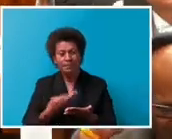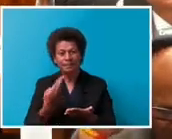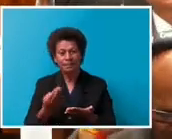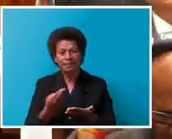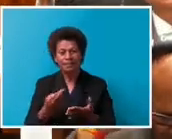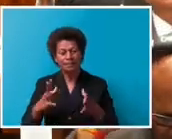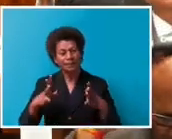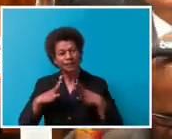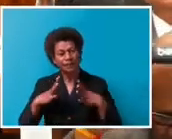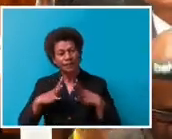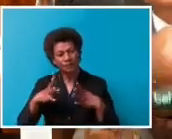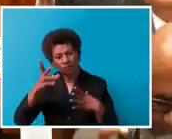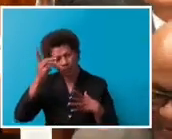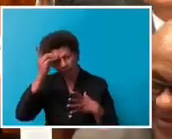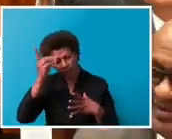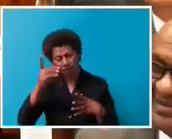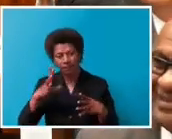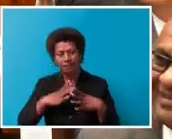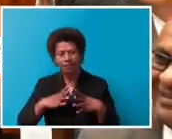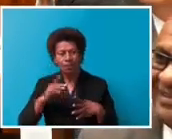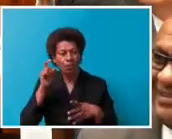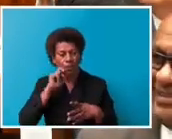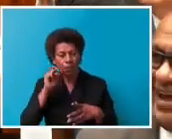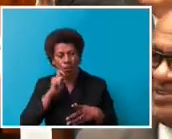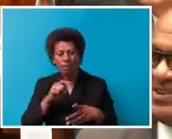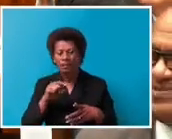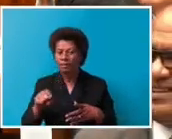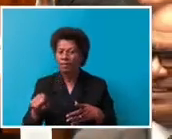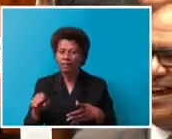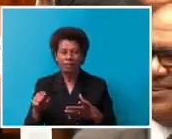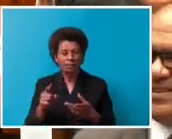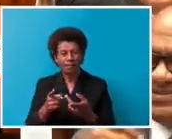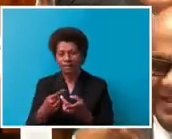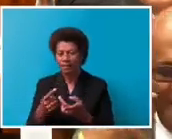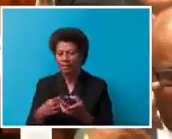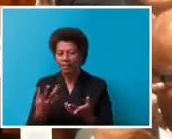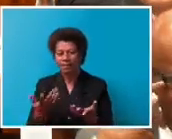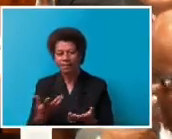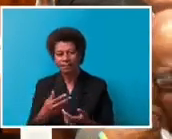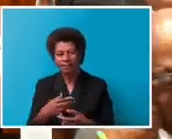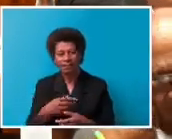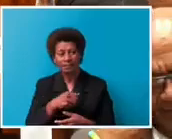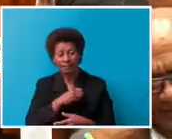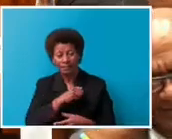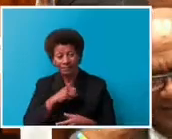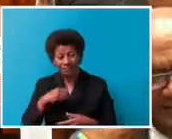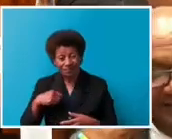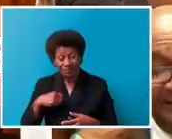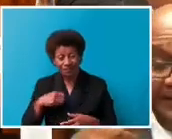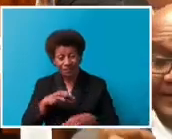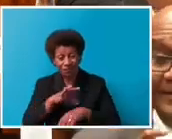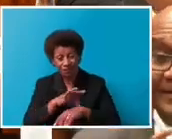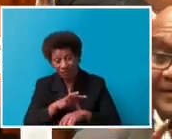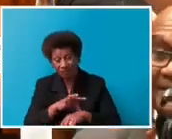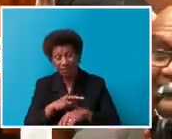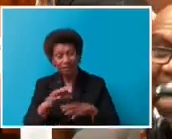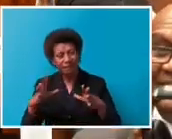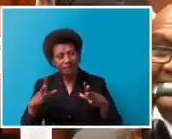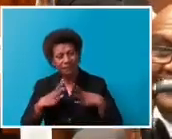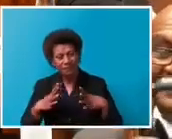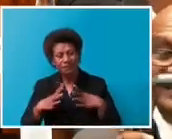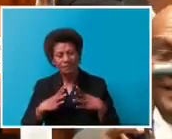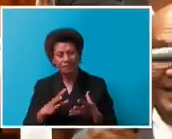free education, free water, free bus fare, subsidized dialysis treatment, first home buyer grants, free legal, all